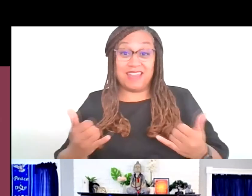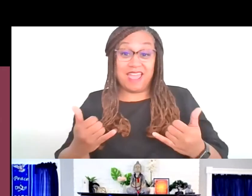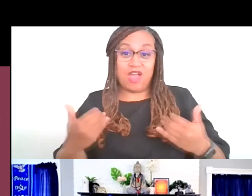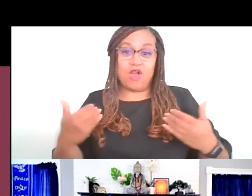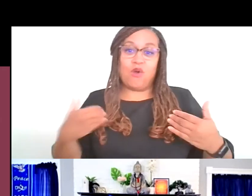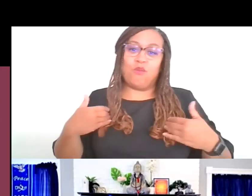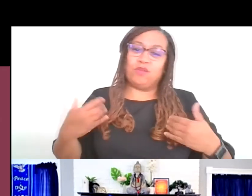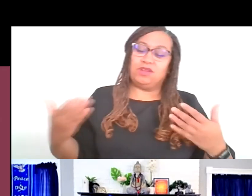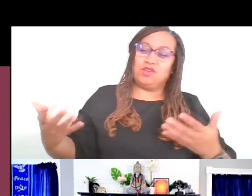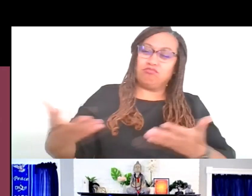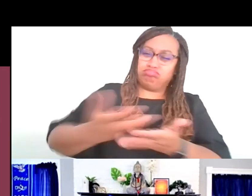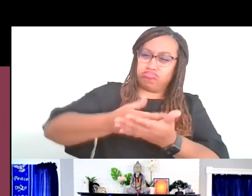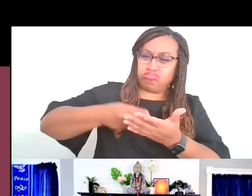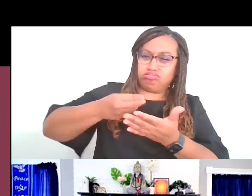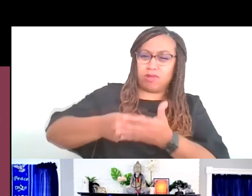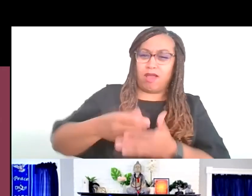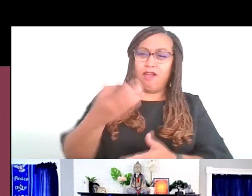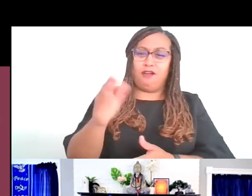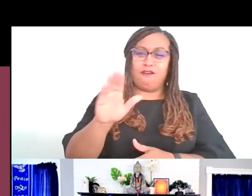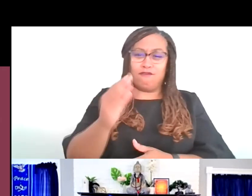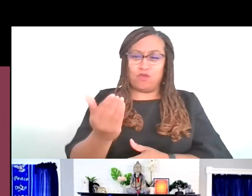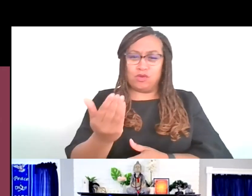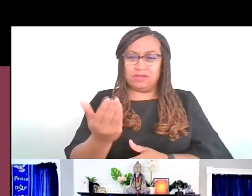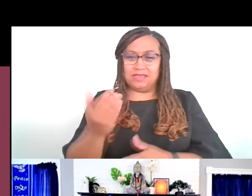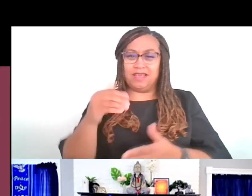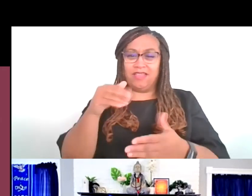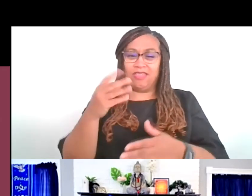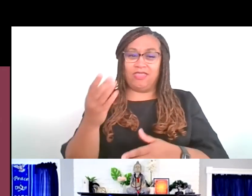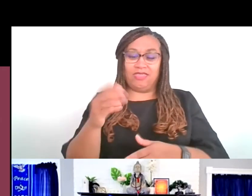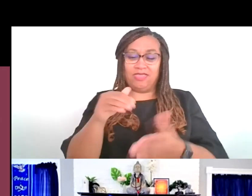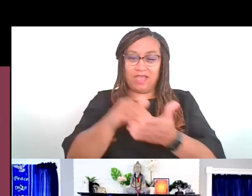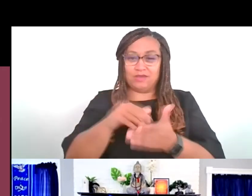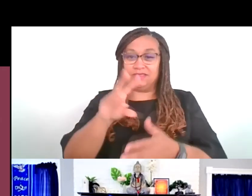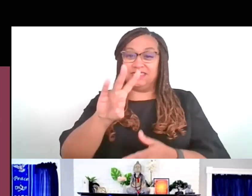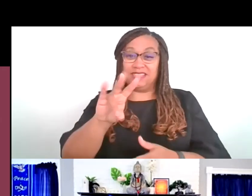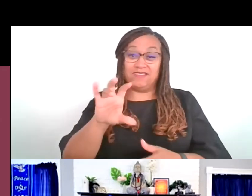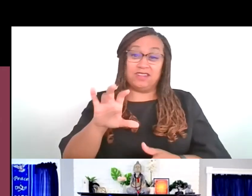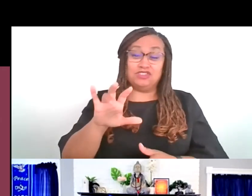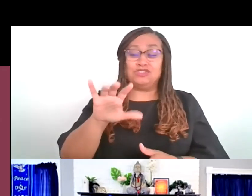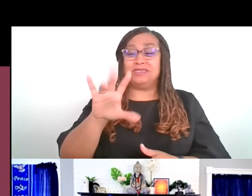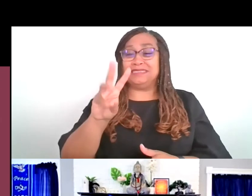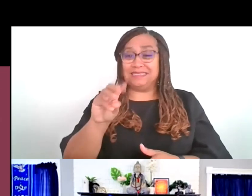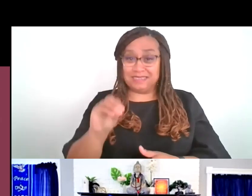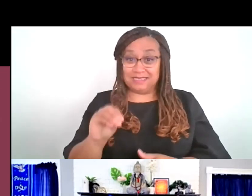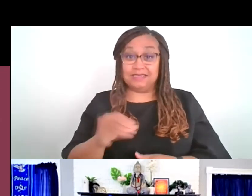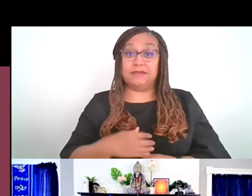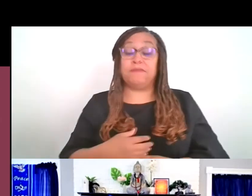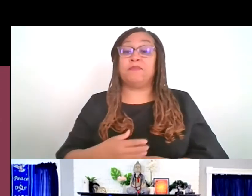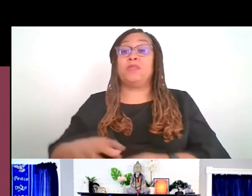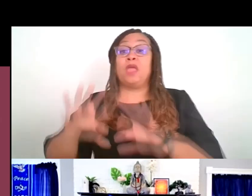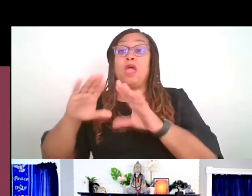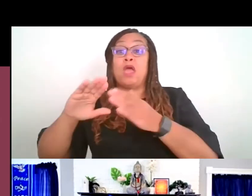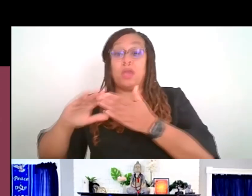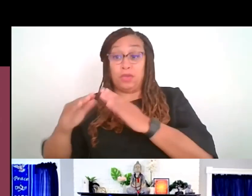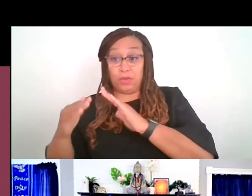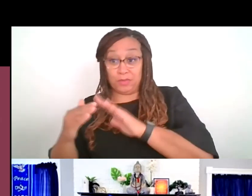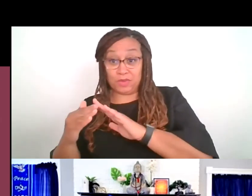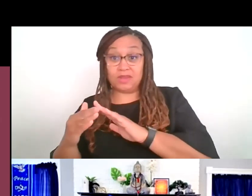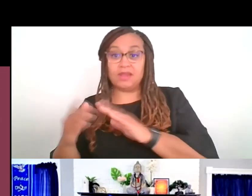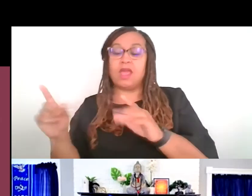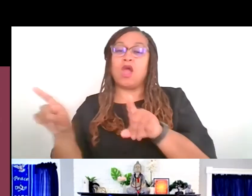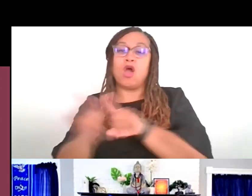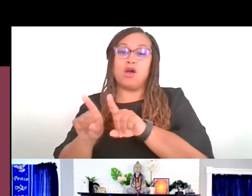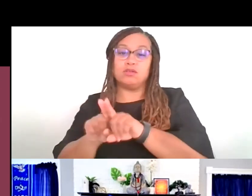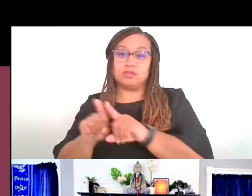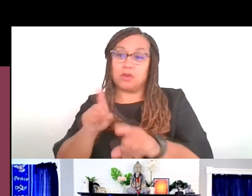14,760. The community's matching pledge, also on top of their regularly scheduled tithes, 25,000 by end